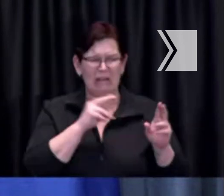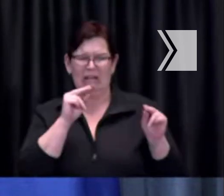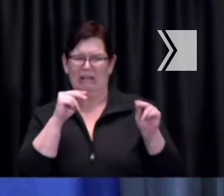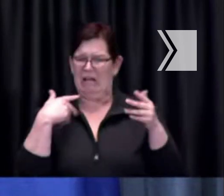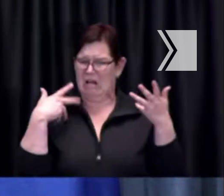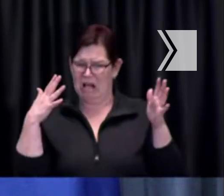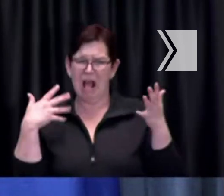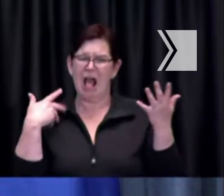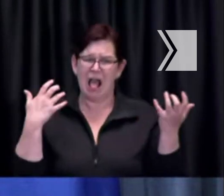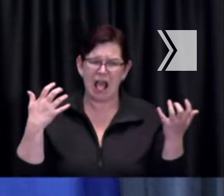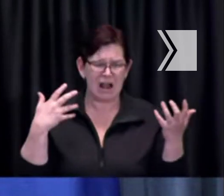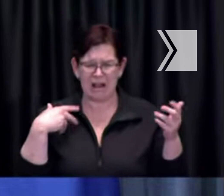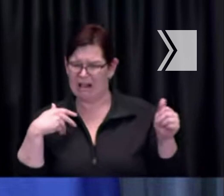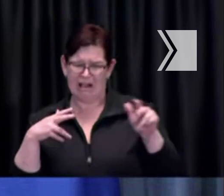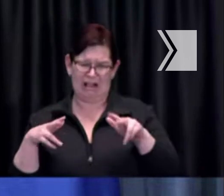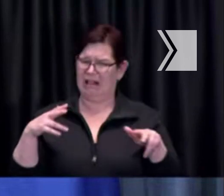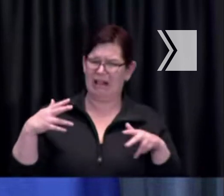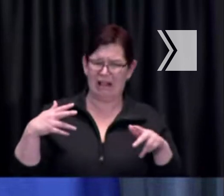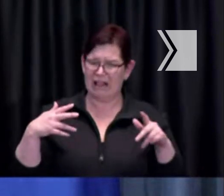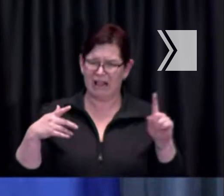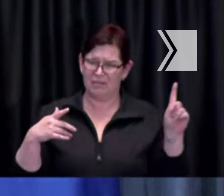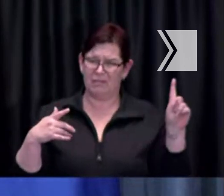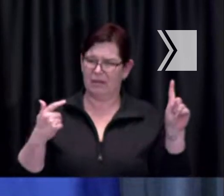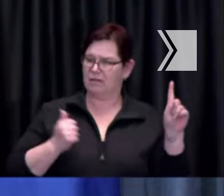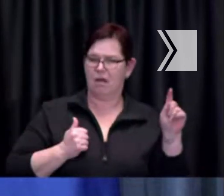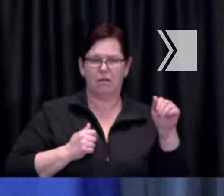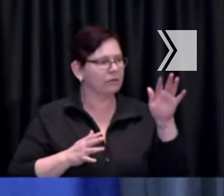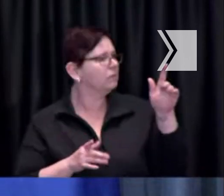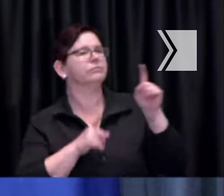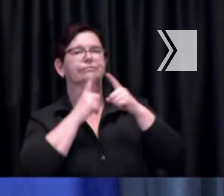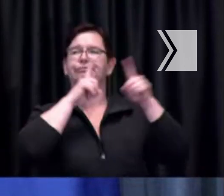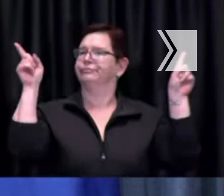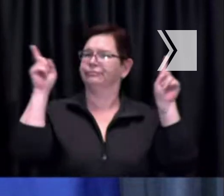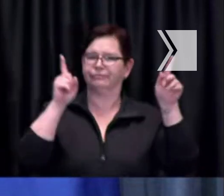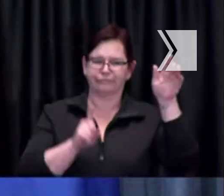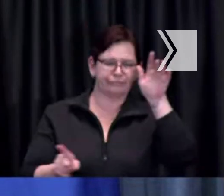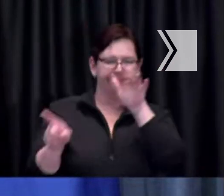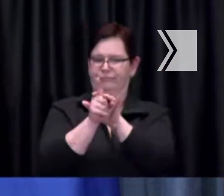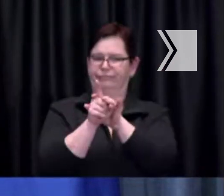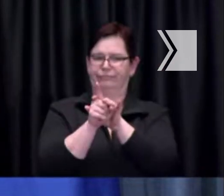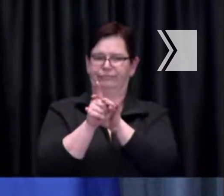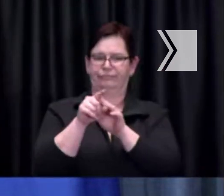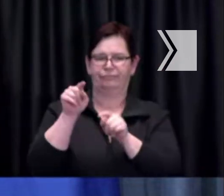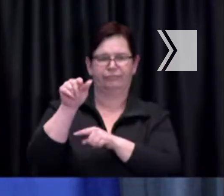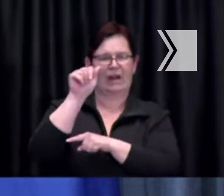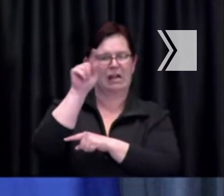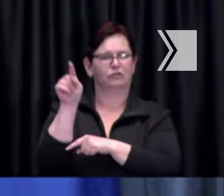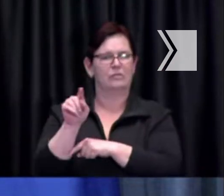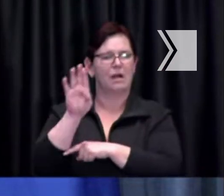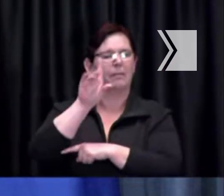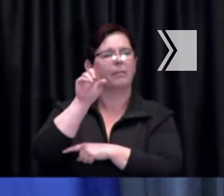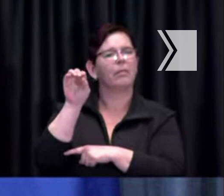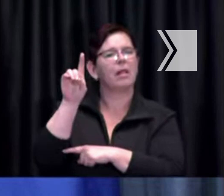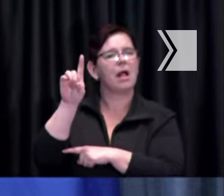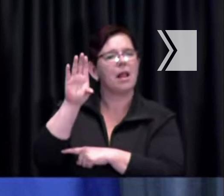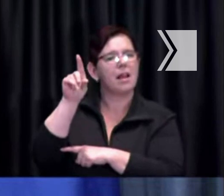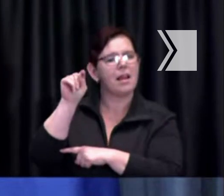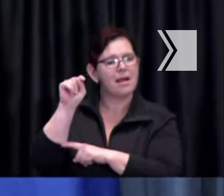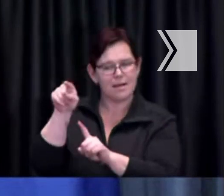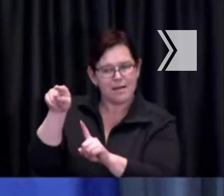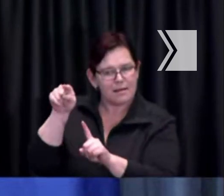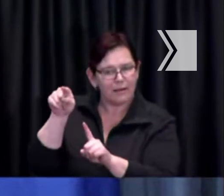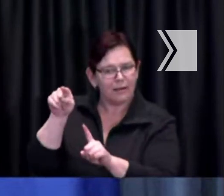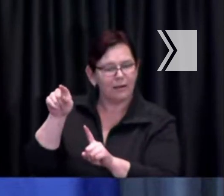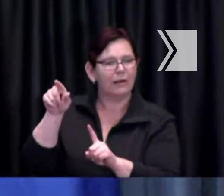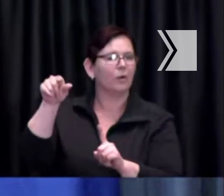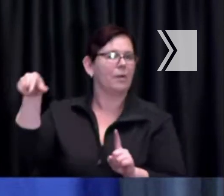has reported a first blood clot event connected to the AstraZeneca vaccine. A Quebec woman